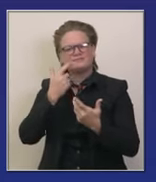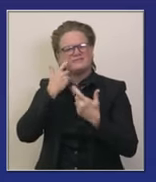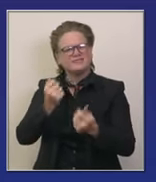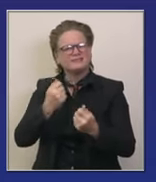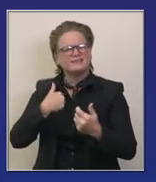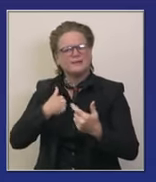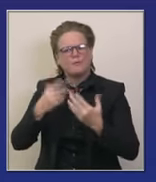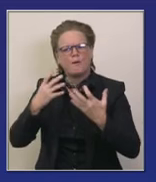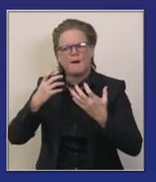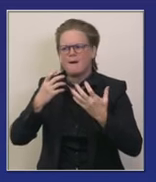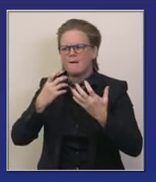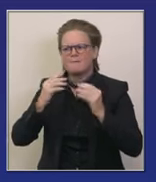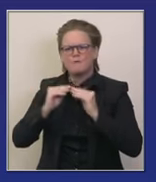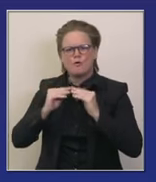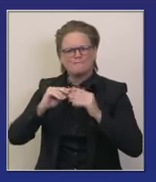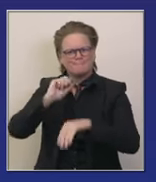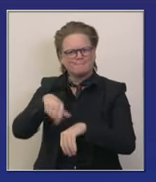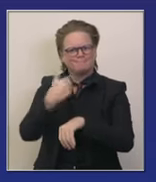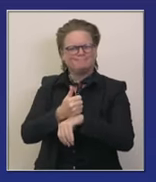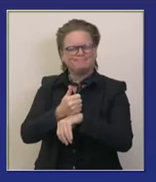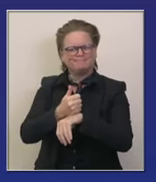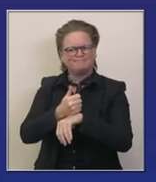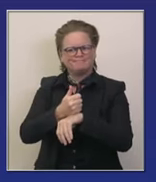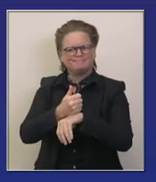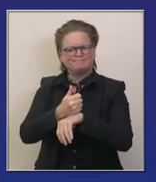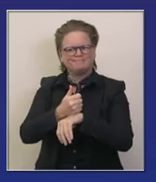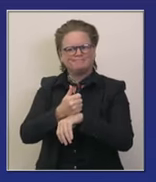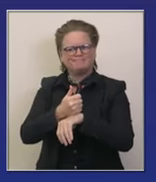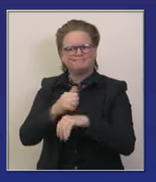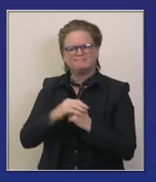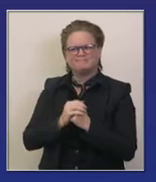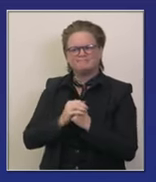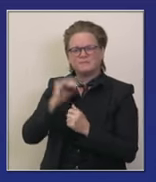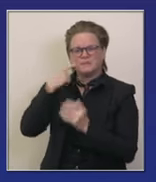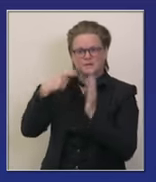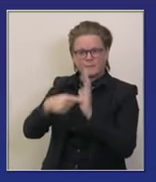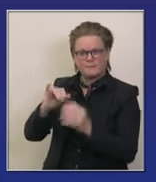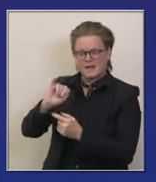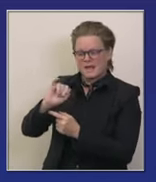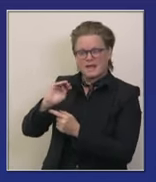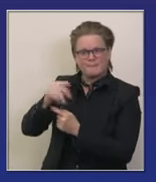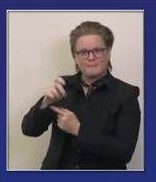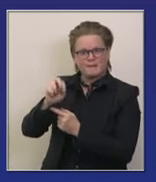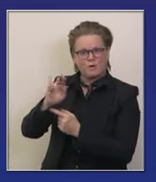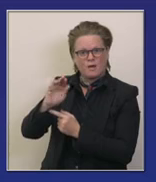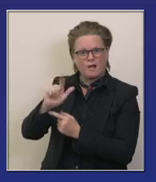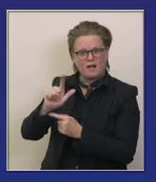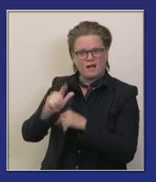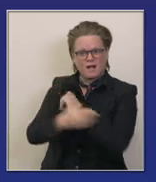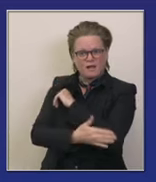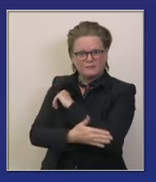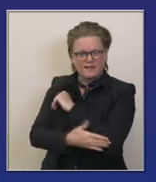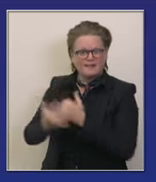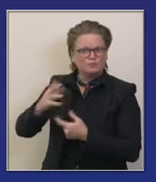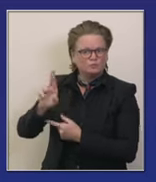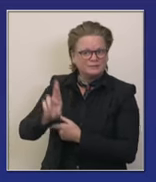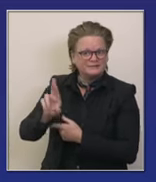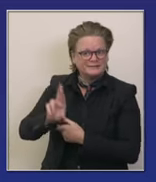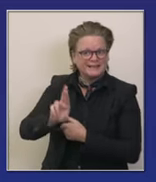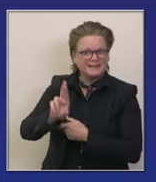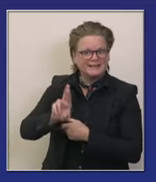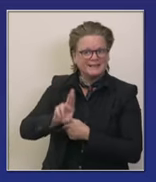into effect, particularly in Imperial County, also in Riverside, which is experiencing some rather significant